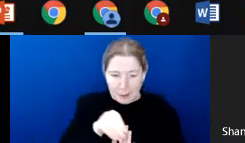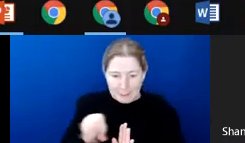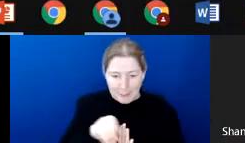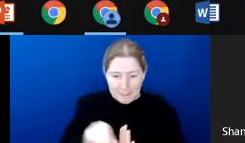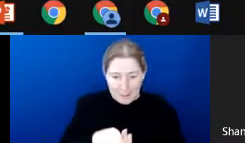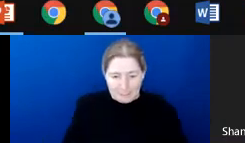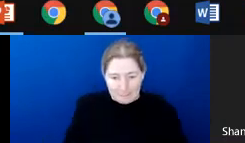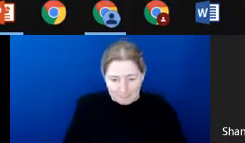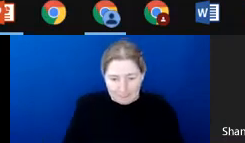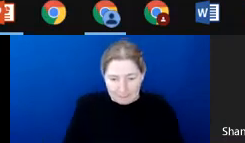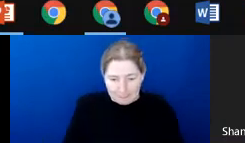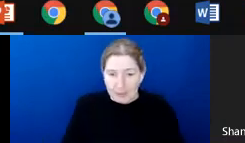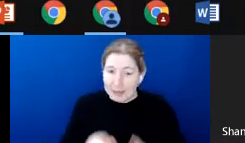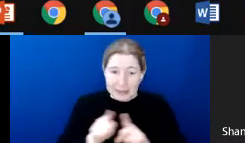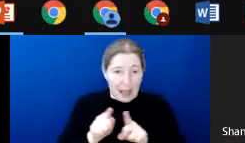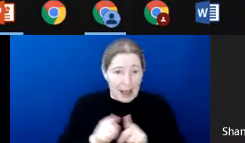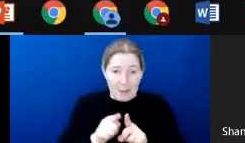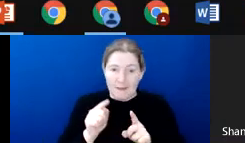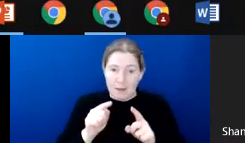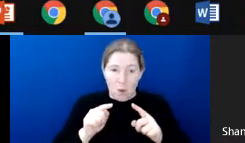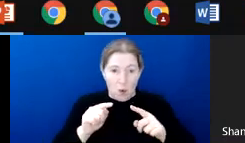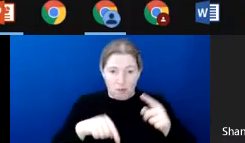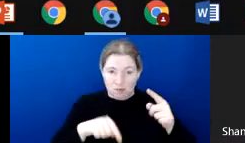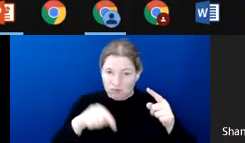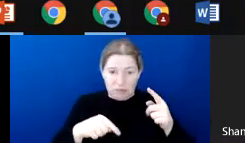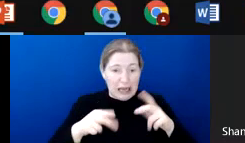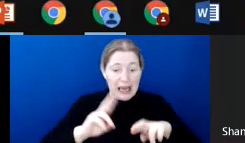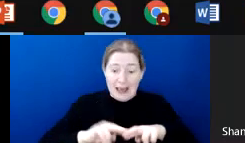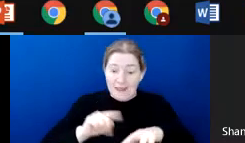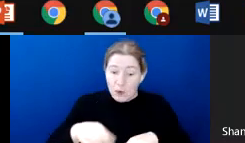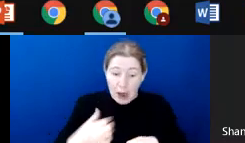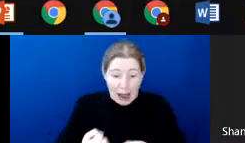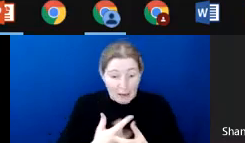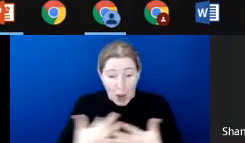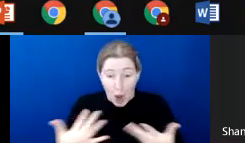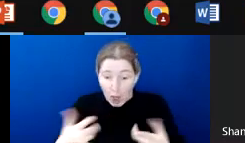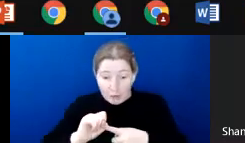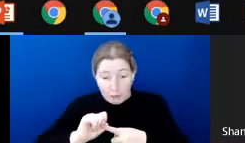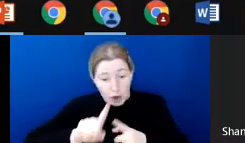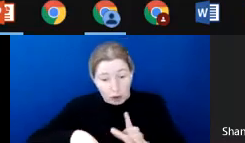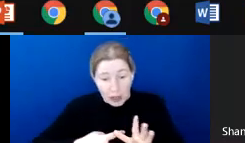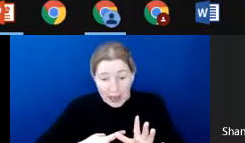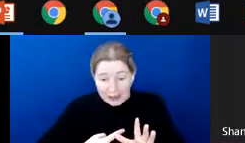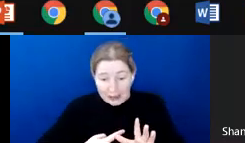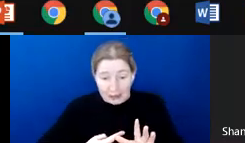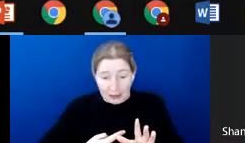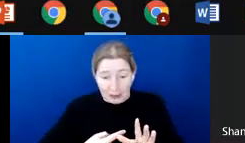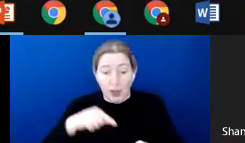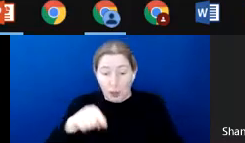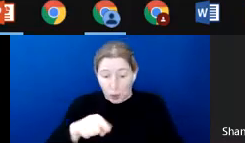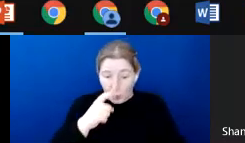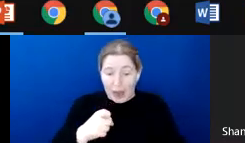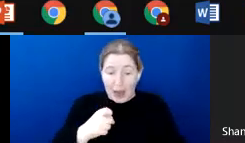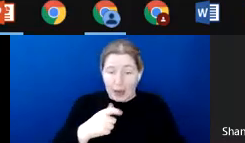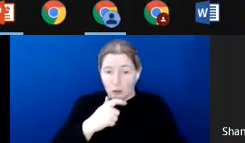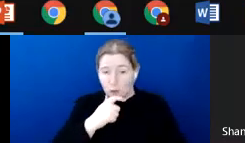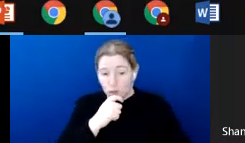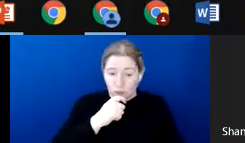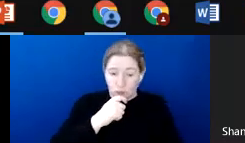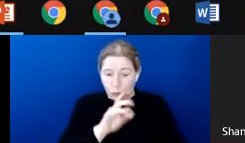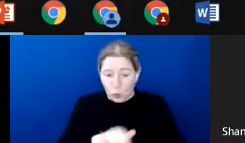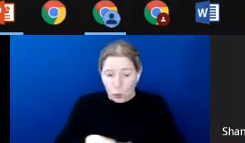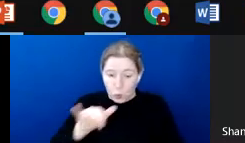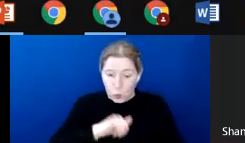And the same goes for the project. And if you have a lot of projects, you can define inside Business